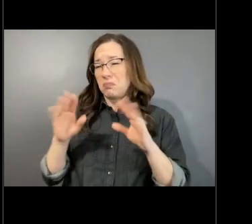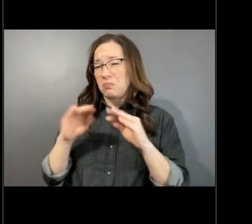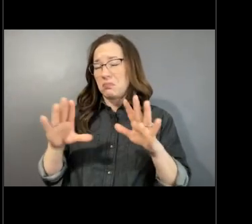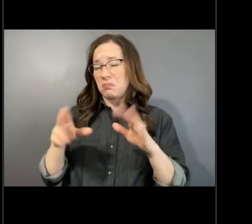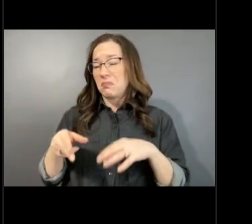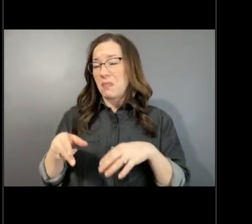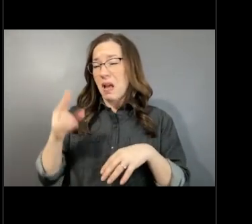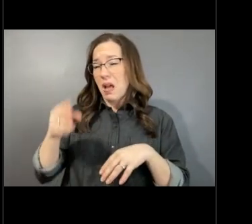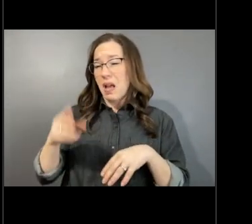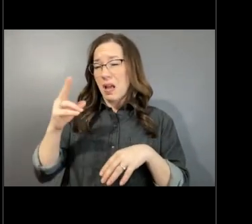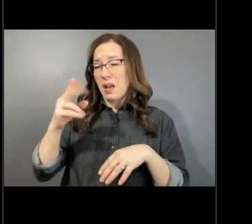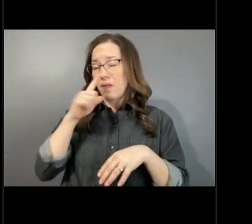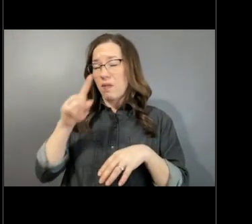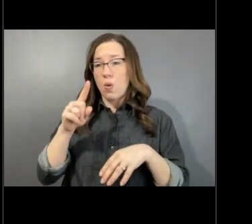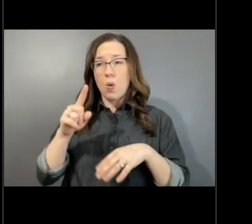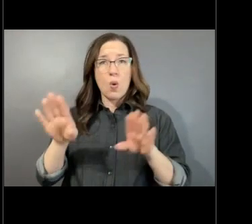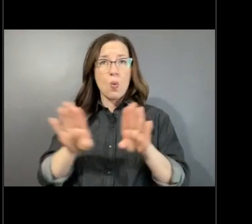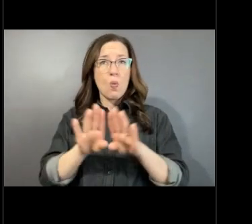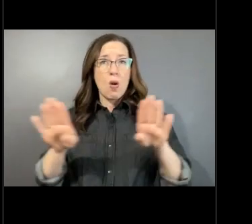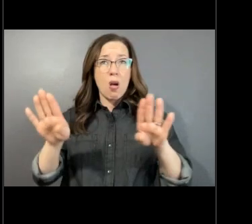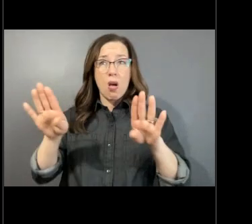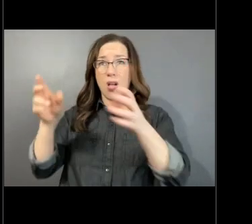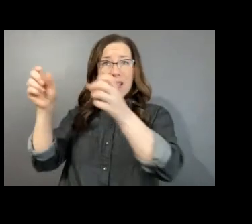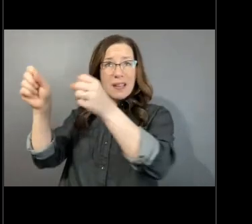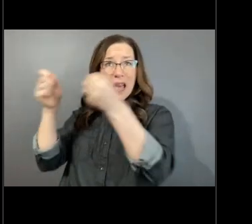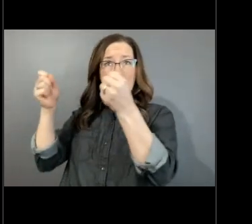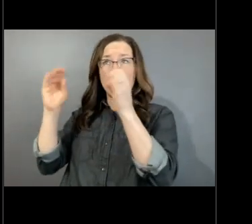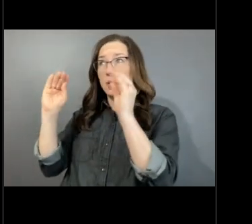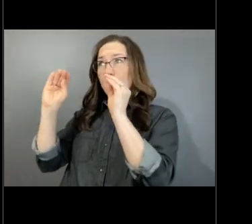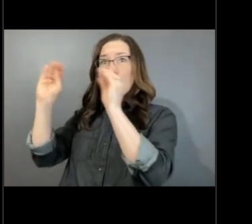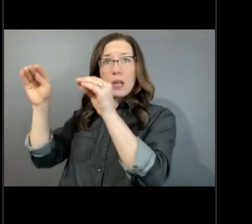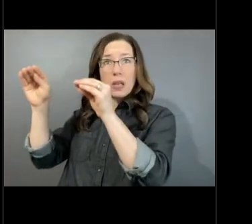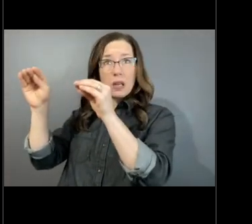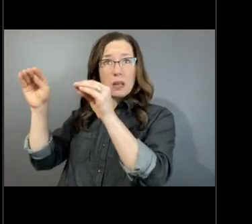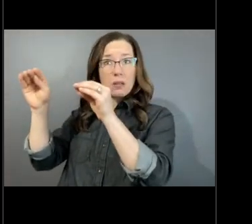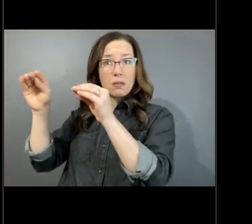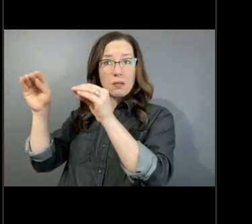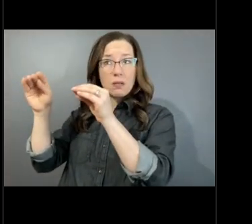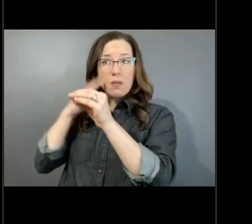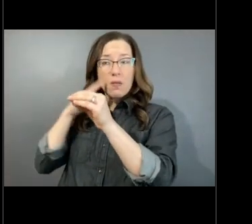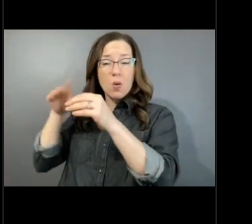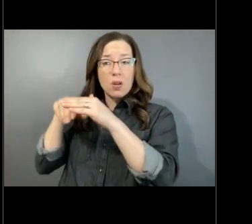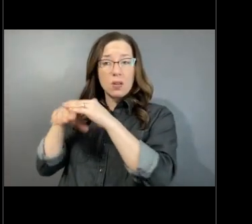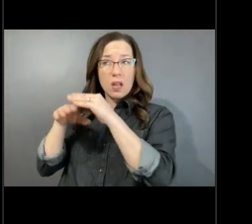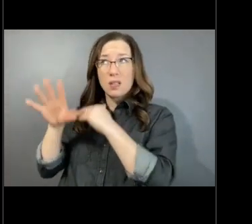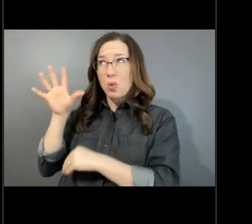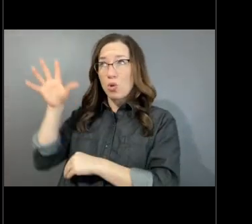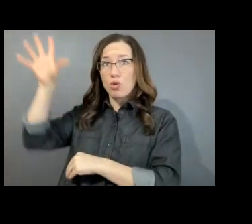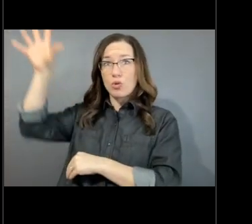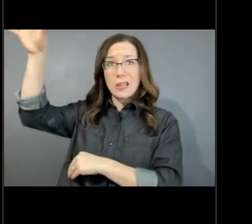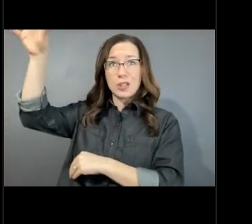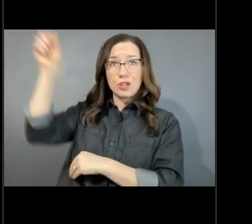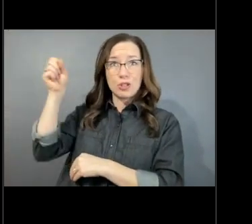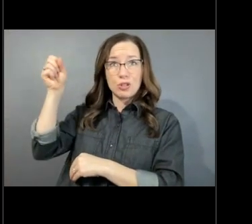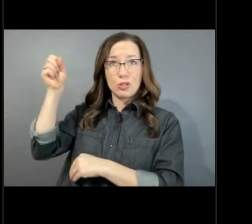that wall cabinets need to be mounted to reach accessible reach range